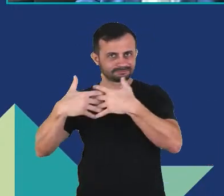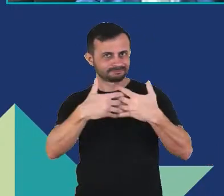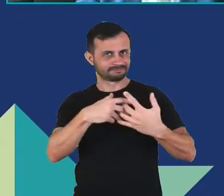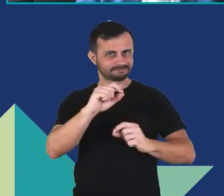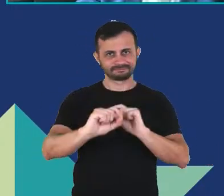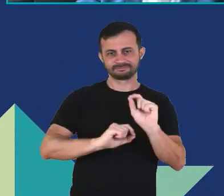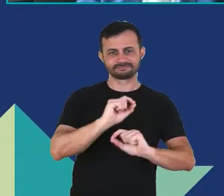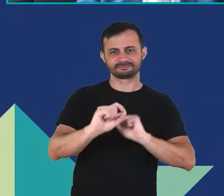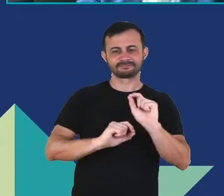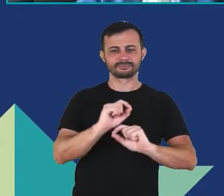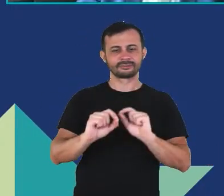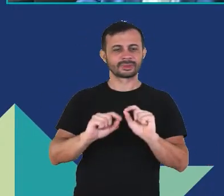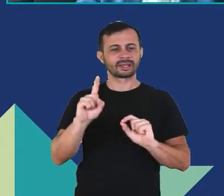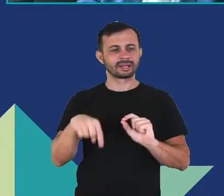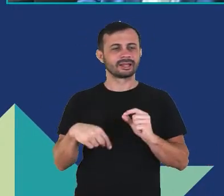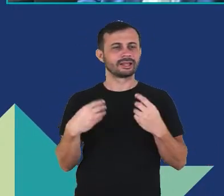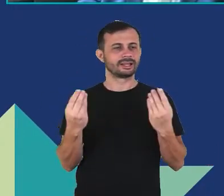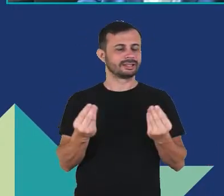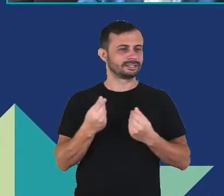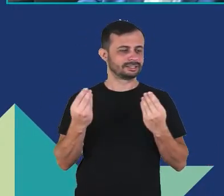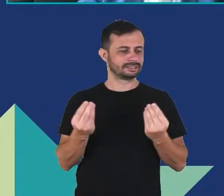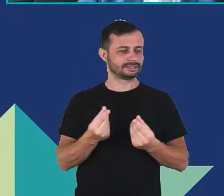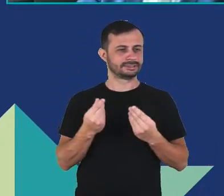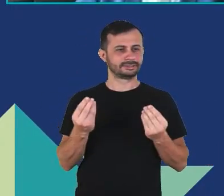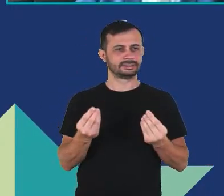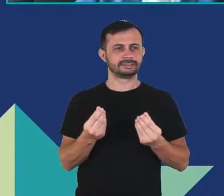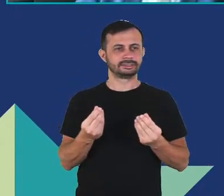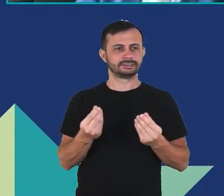the site-wide operational level you see at the top